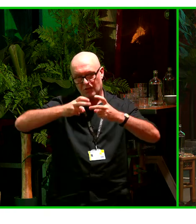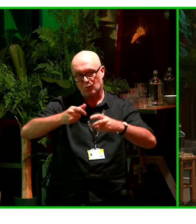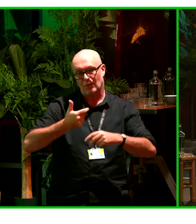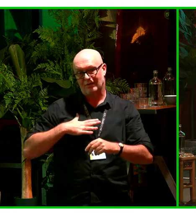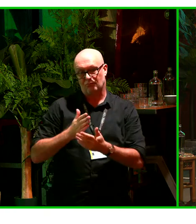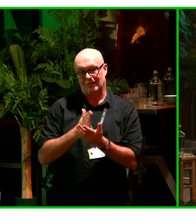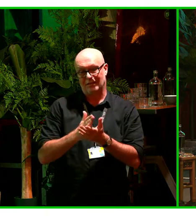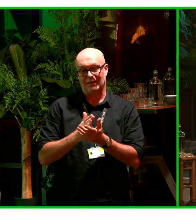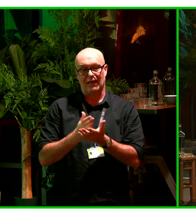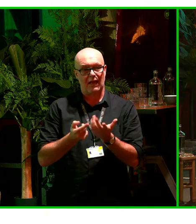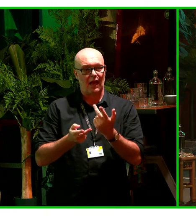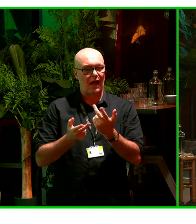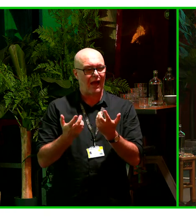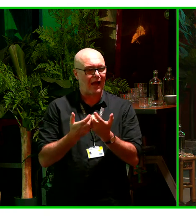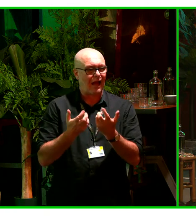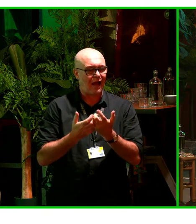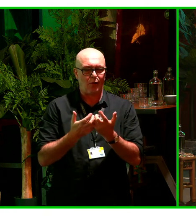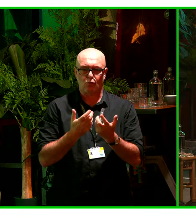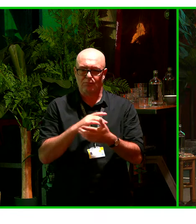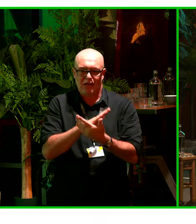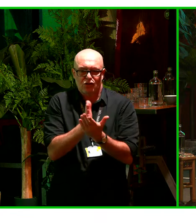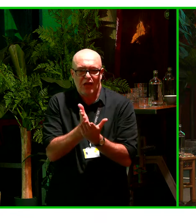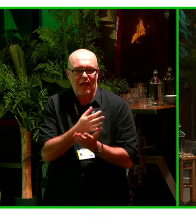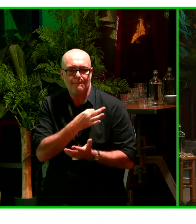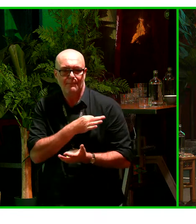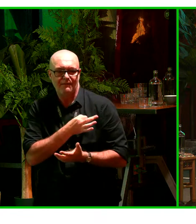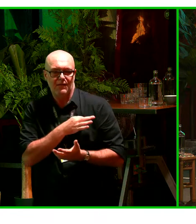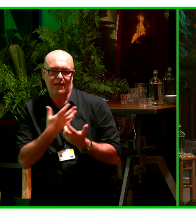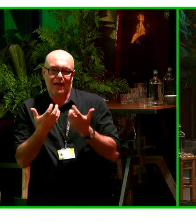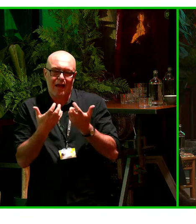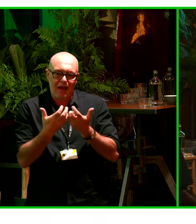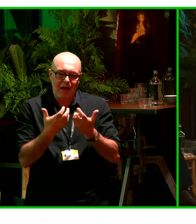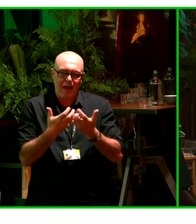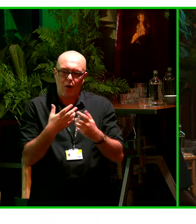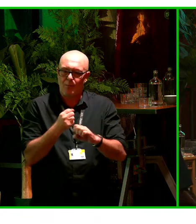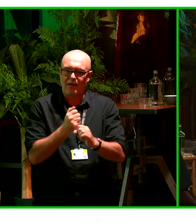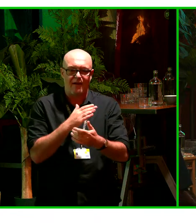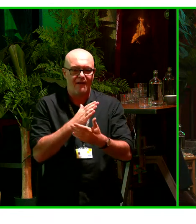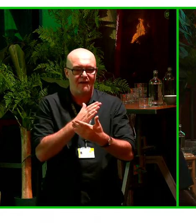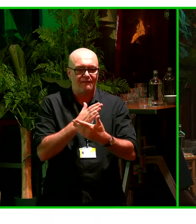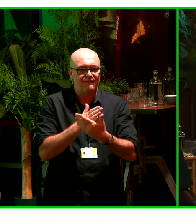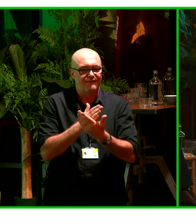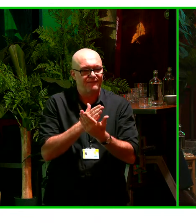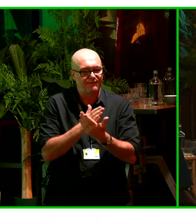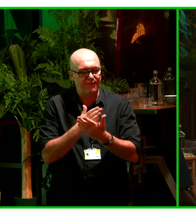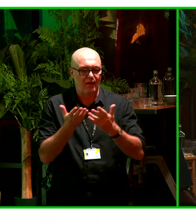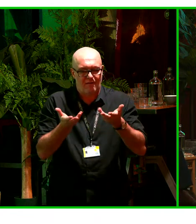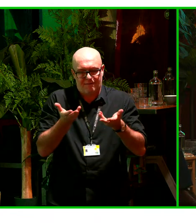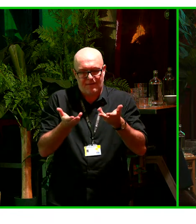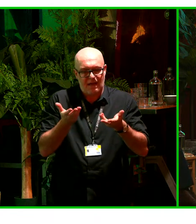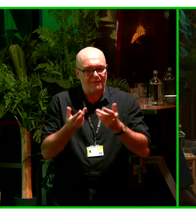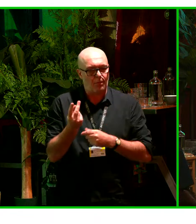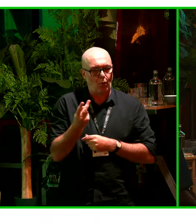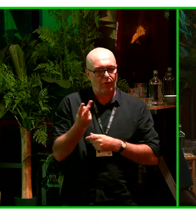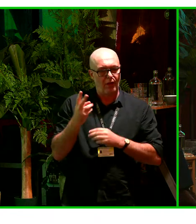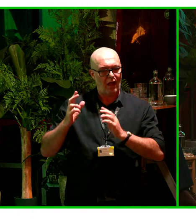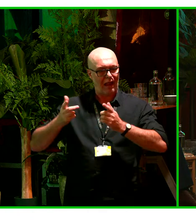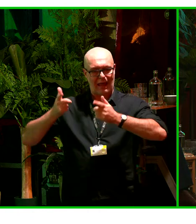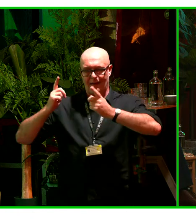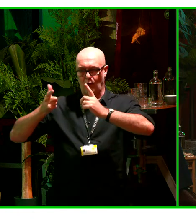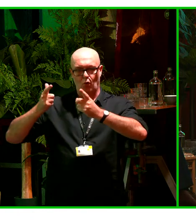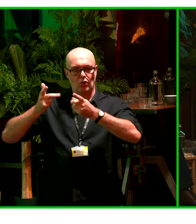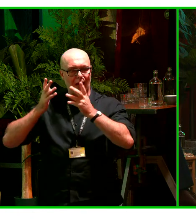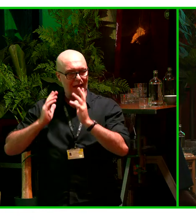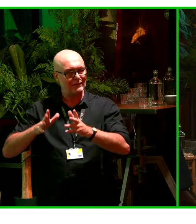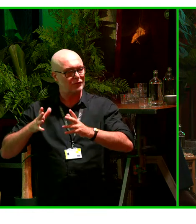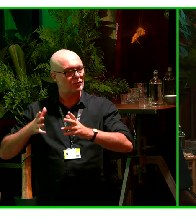on the shared benefits. How can we make it fair for both sides, for the landlord who has to make money out of the building